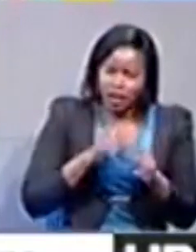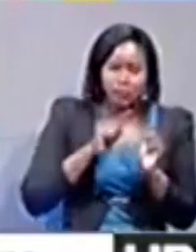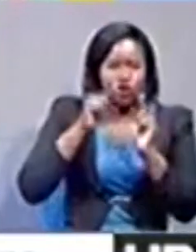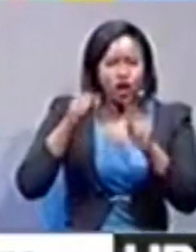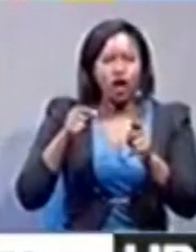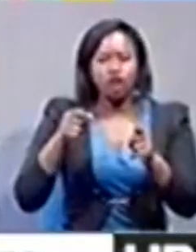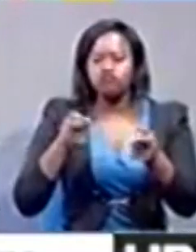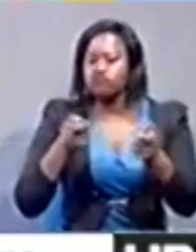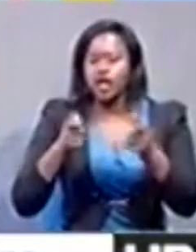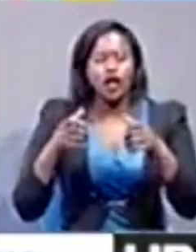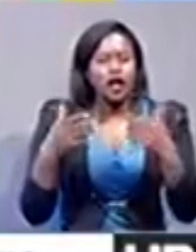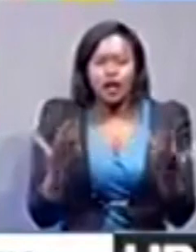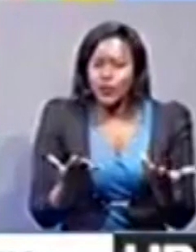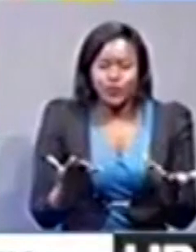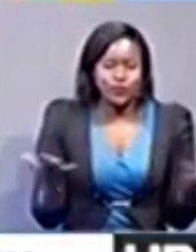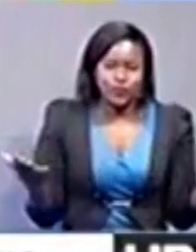be.